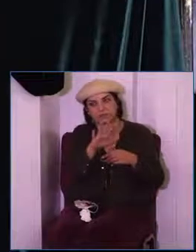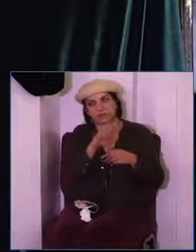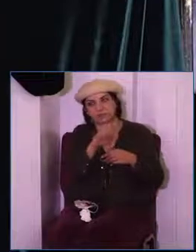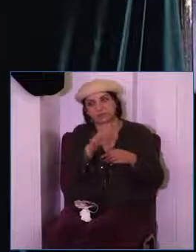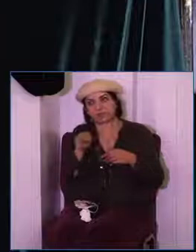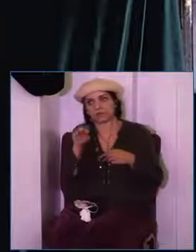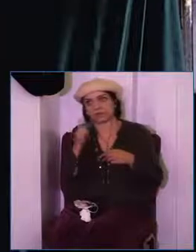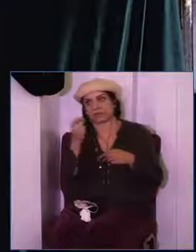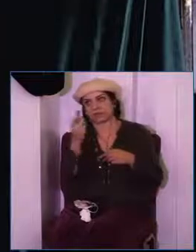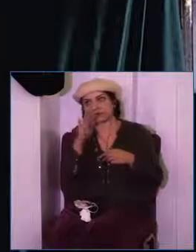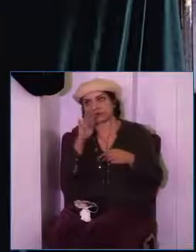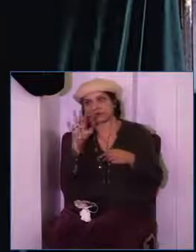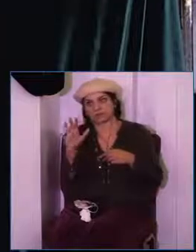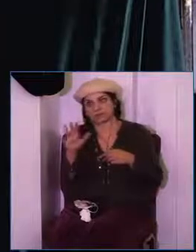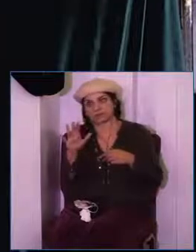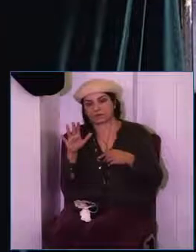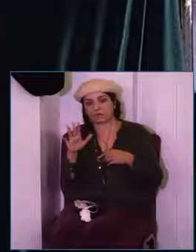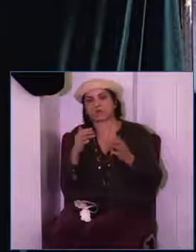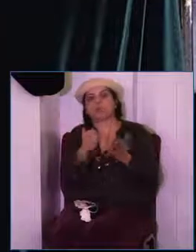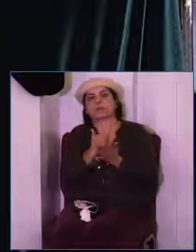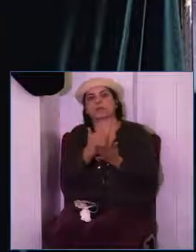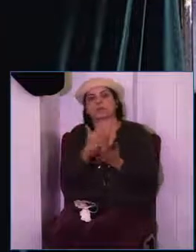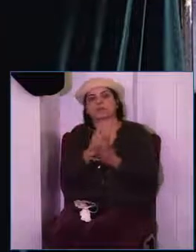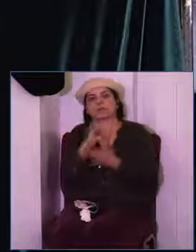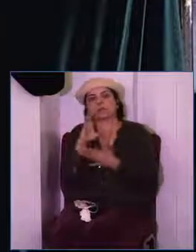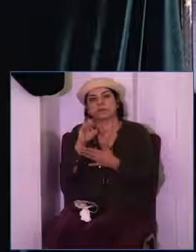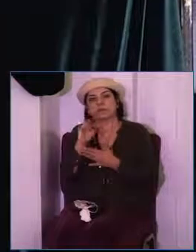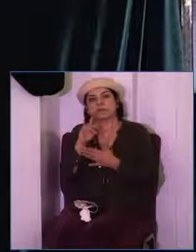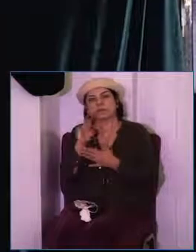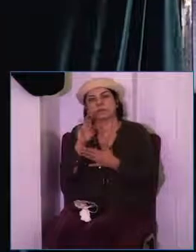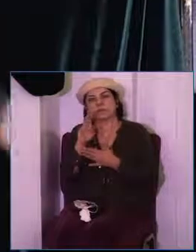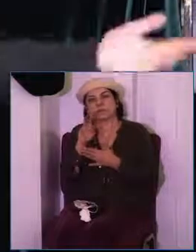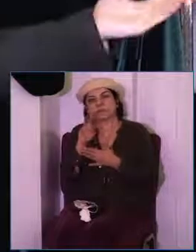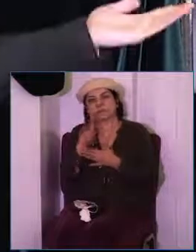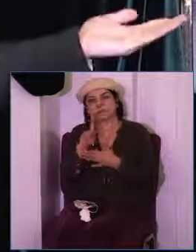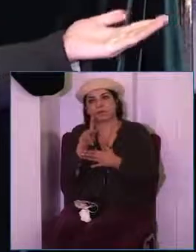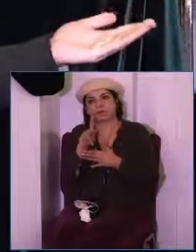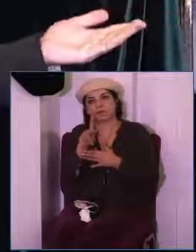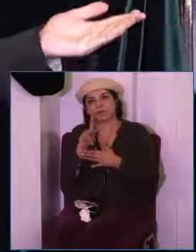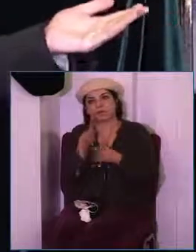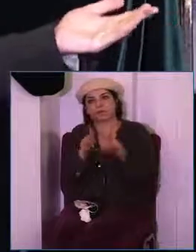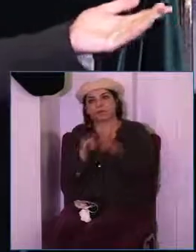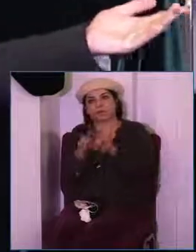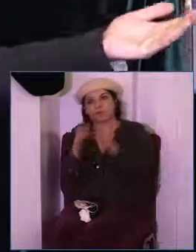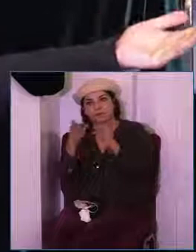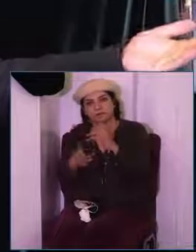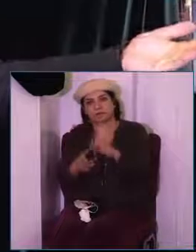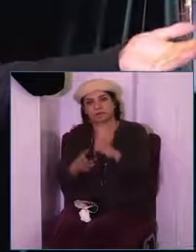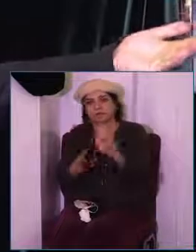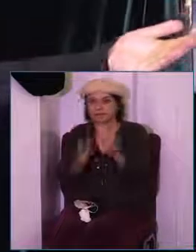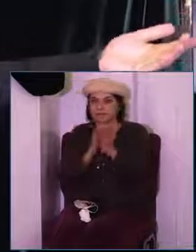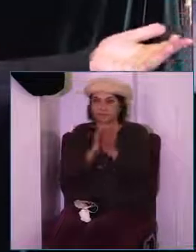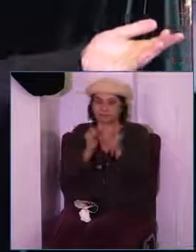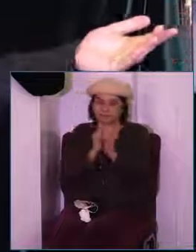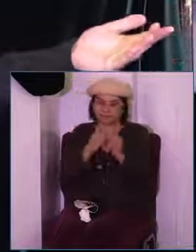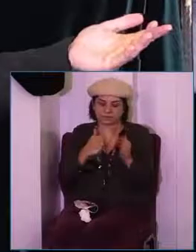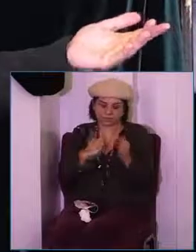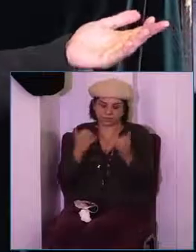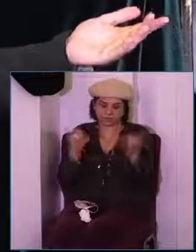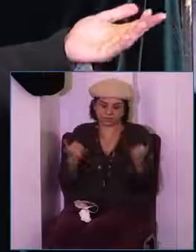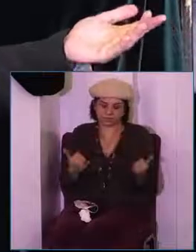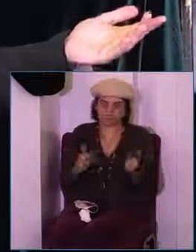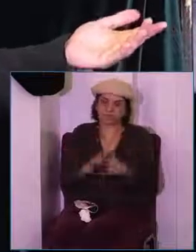our clerk to be able to check your name off as being present. Would you pray with me now? God, thank